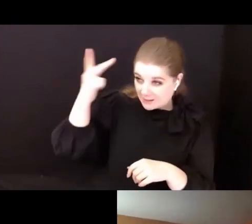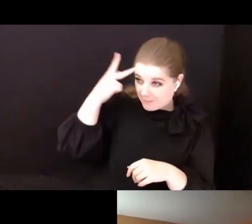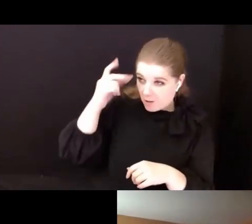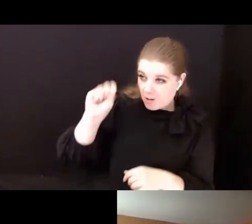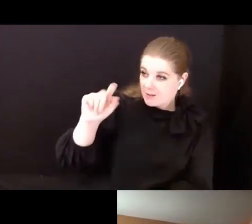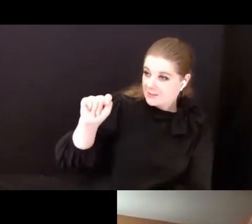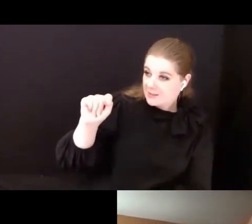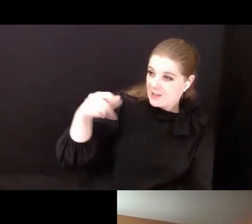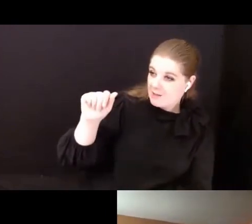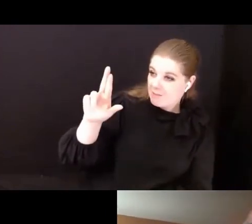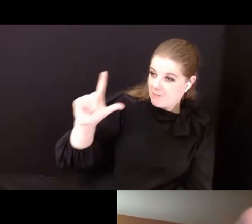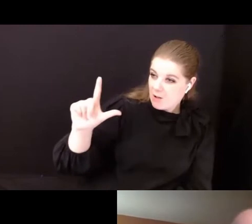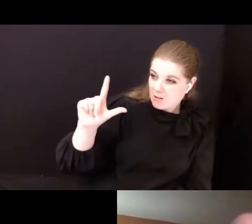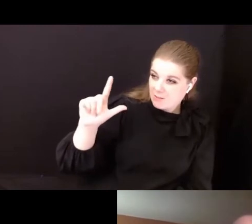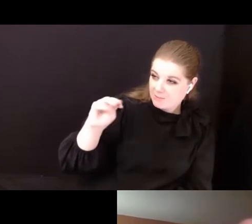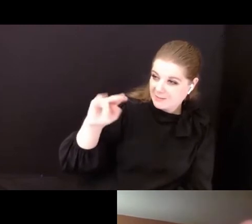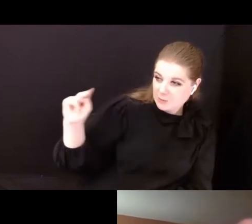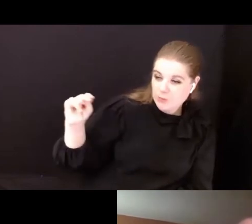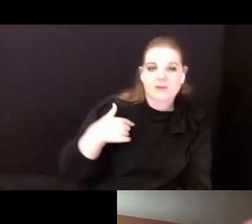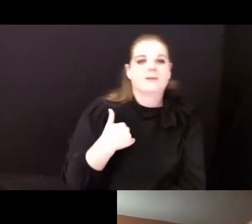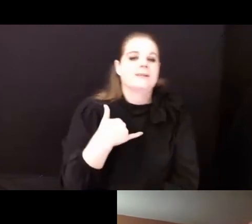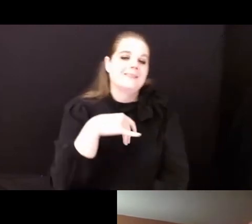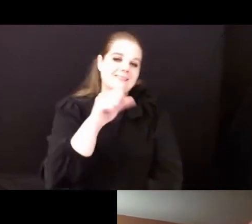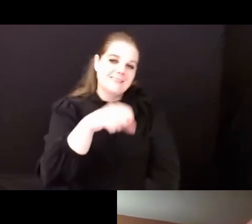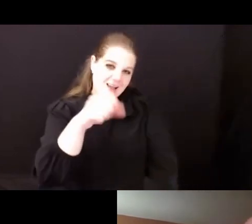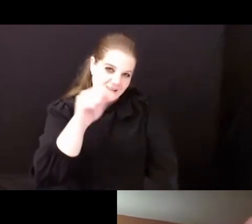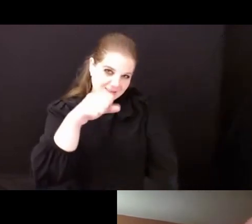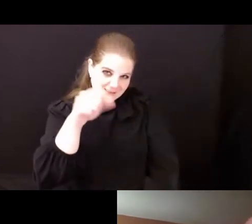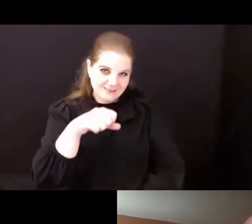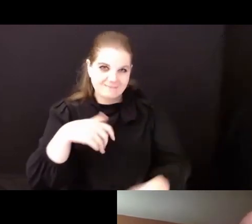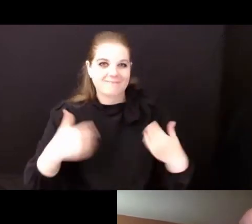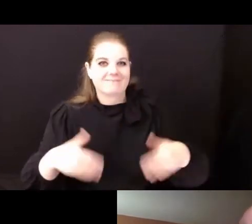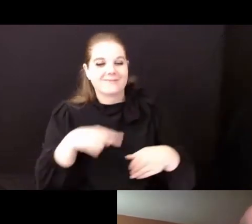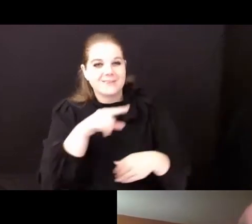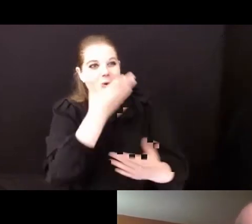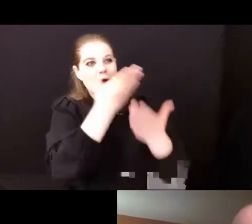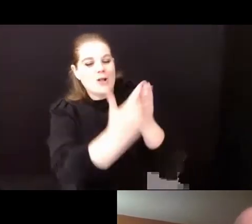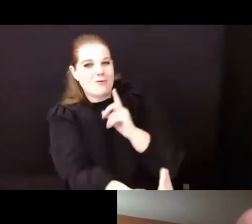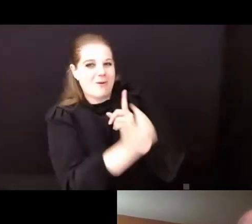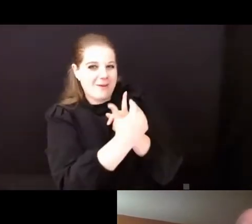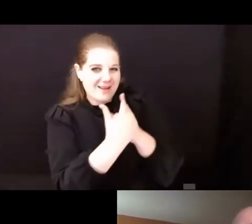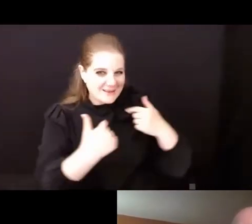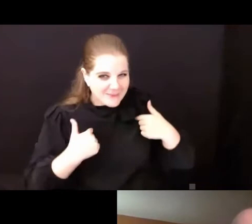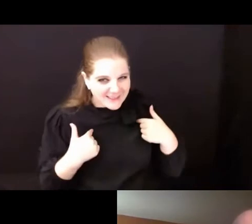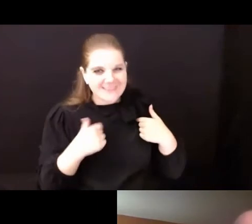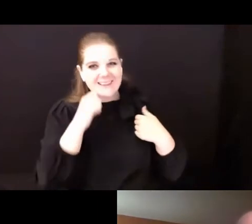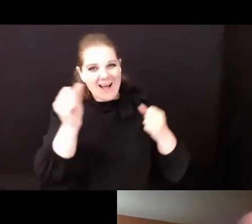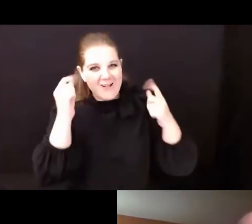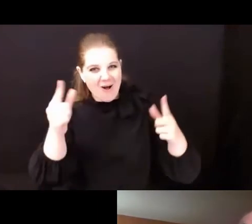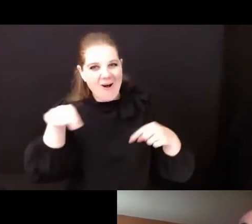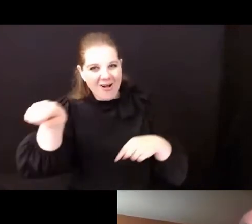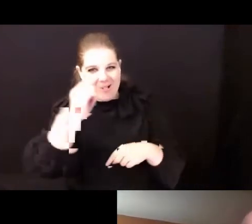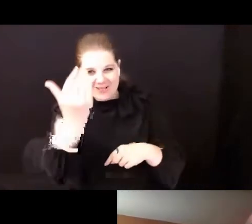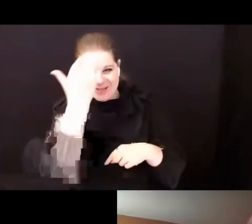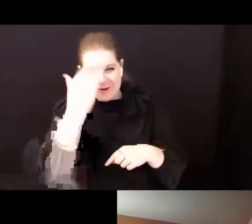Well, yeah. I'm sorry, you're so good at reminding me of that. Minnesota, the big